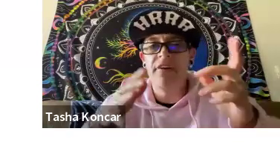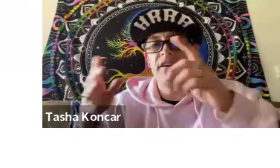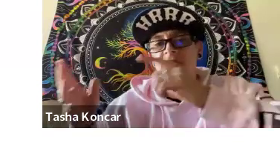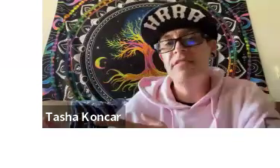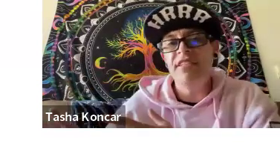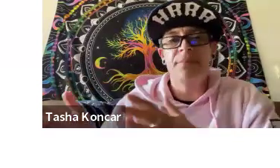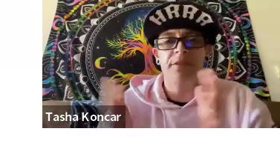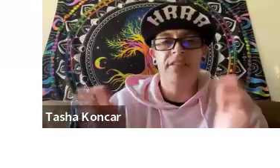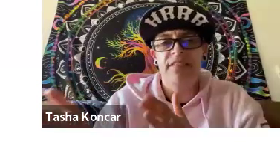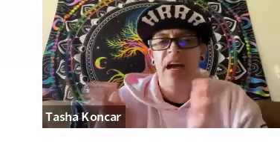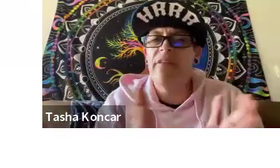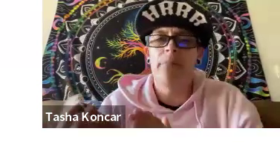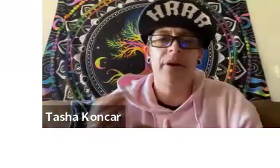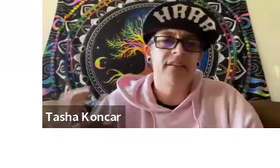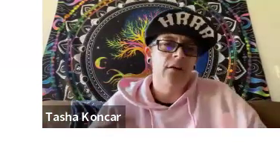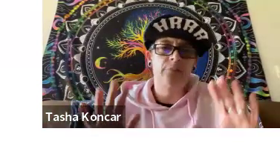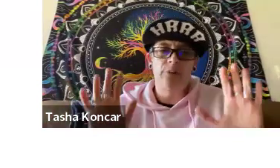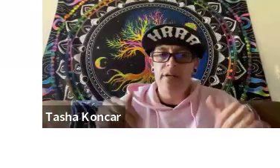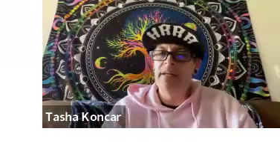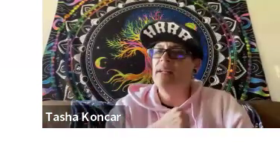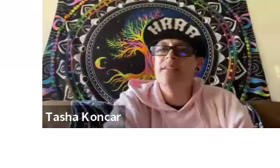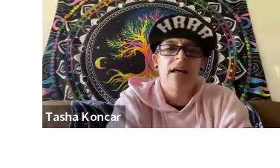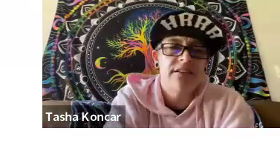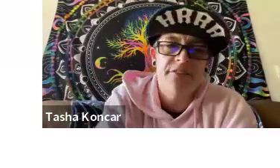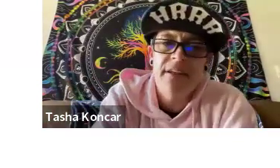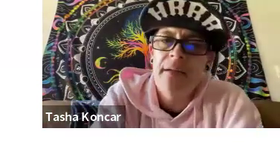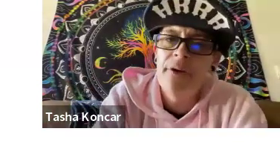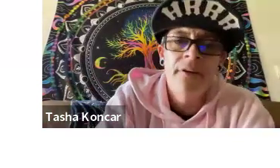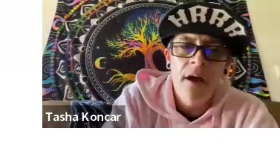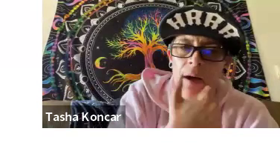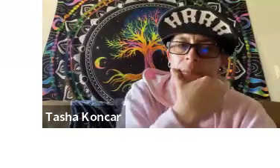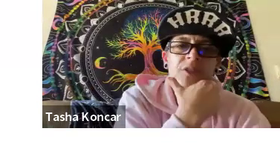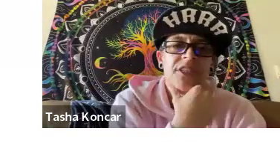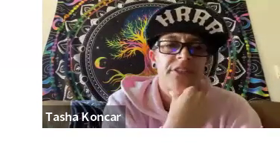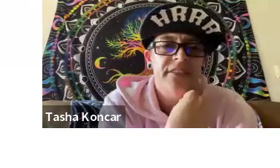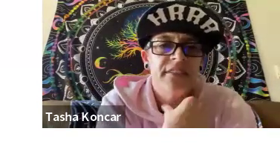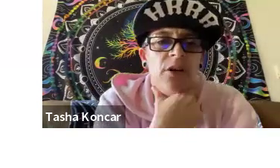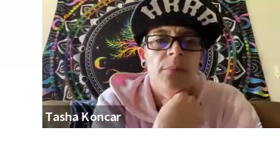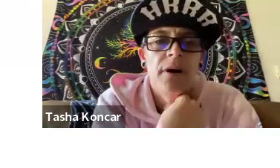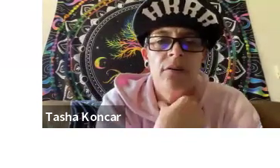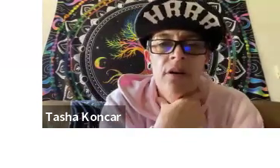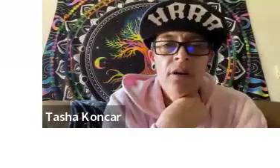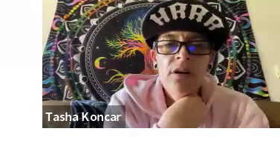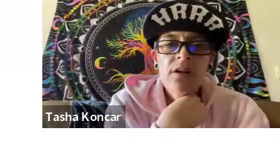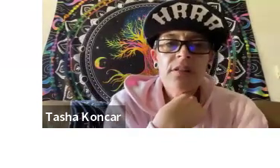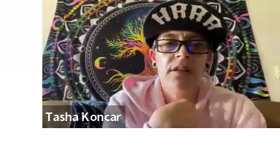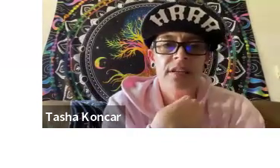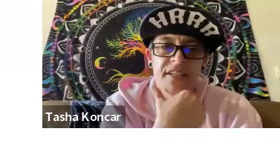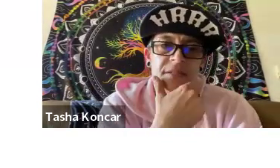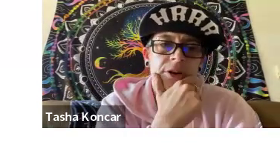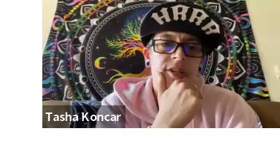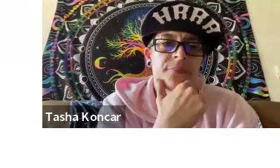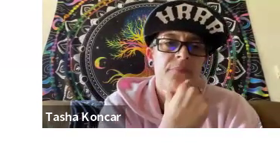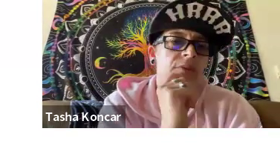net providers, lived experience, and how that breaks down. But we can get into that a different day. But I'm just curious to know about the